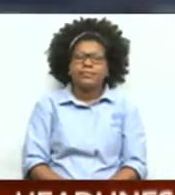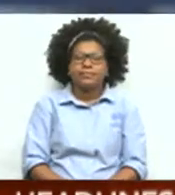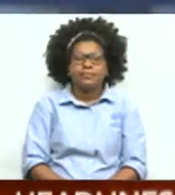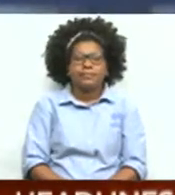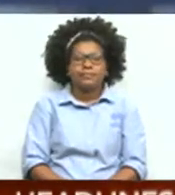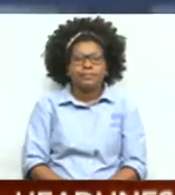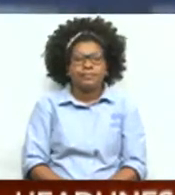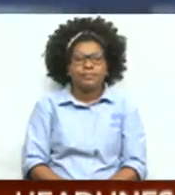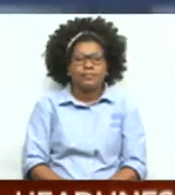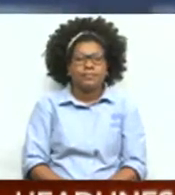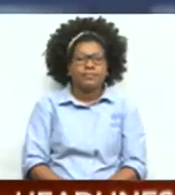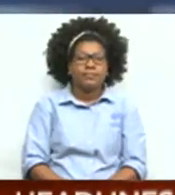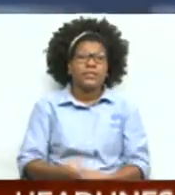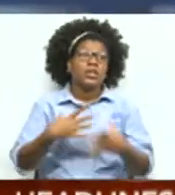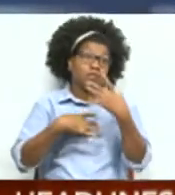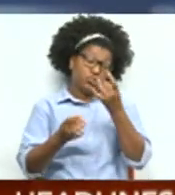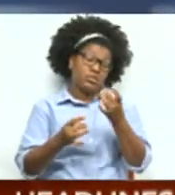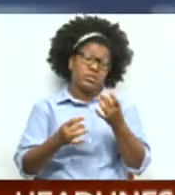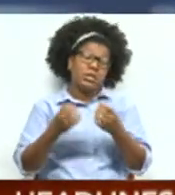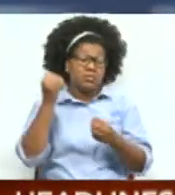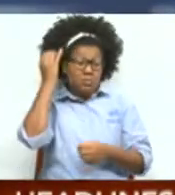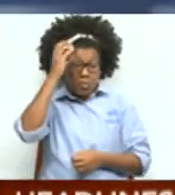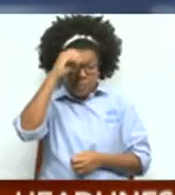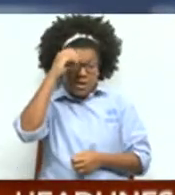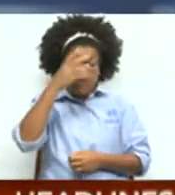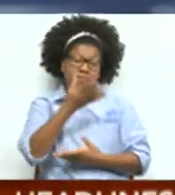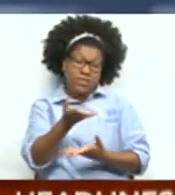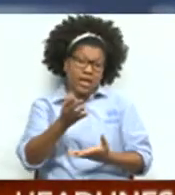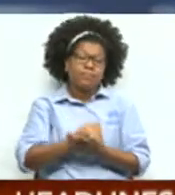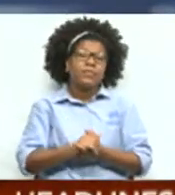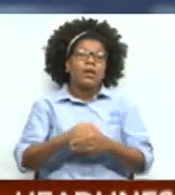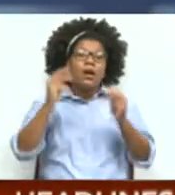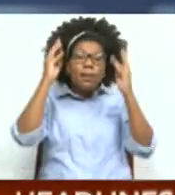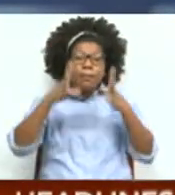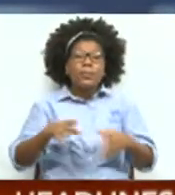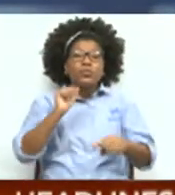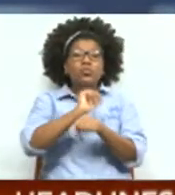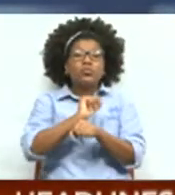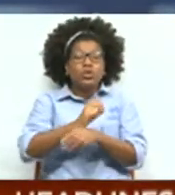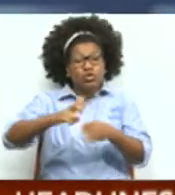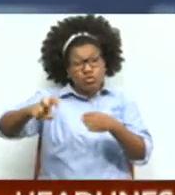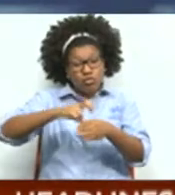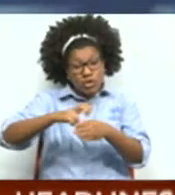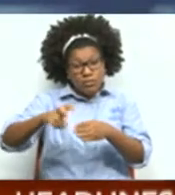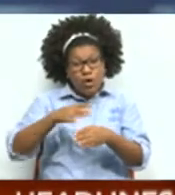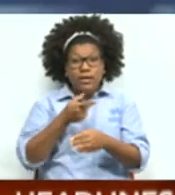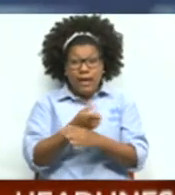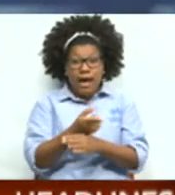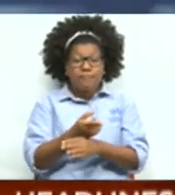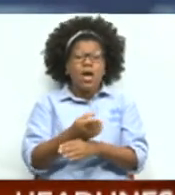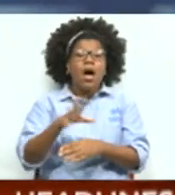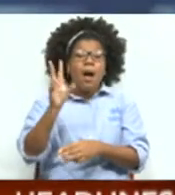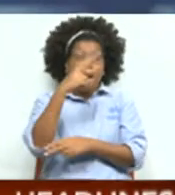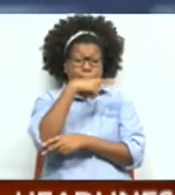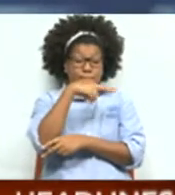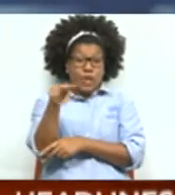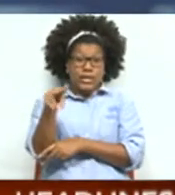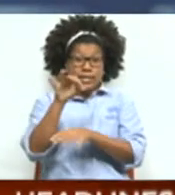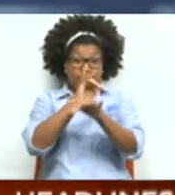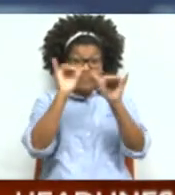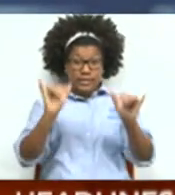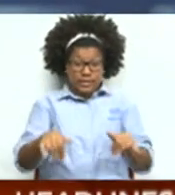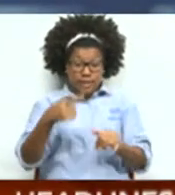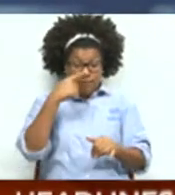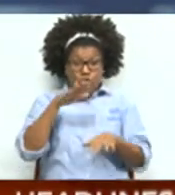Interesting views there. The Ministry of Works and Transport has installed above-ground traffic monitoring systems at 8 intersections to help